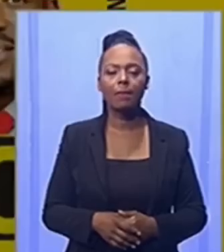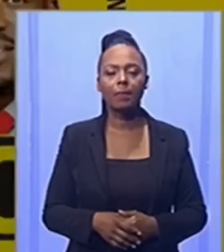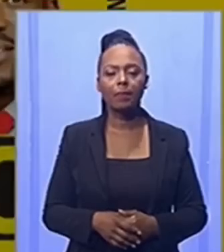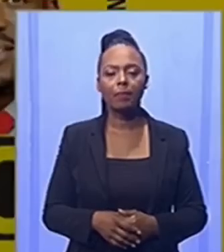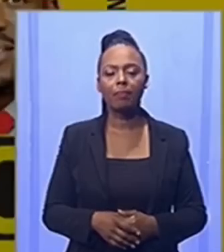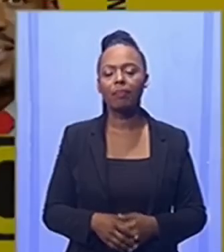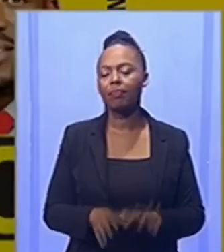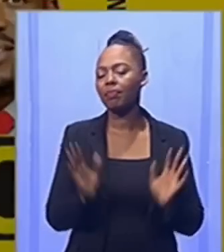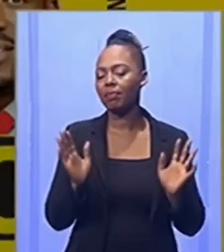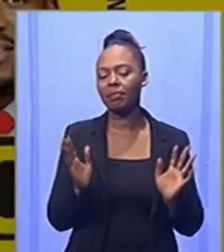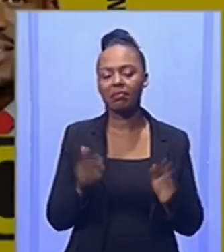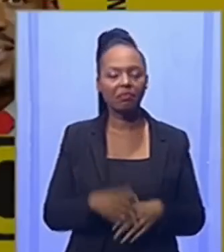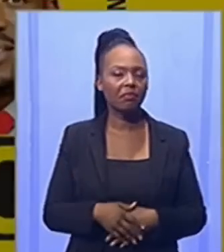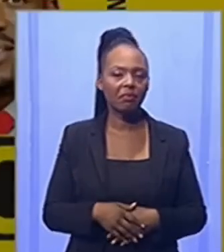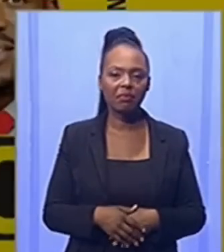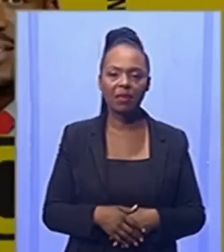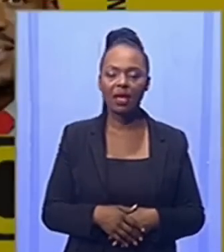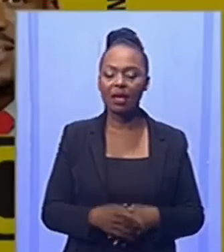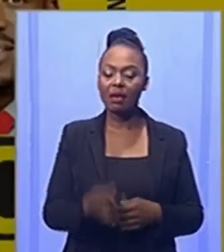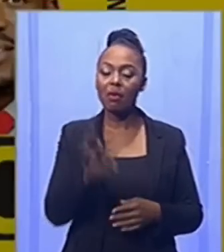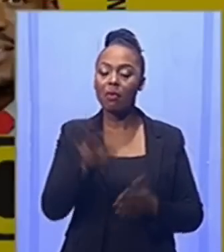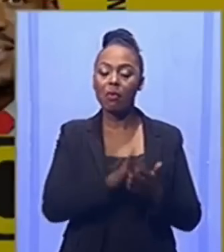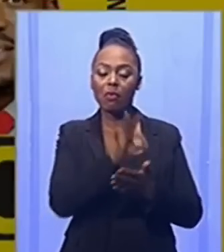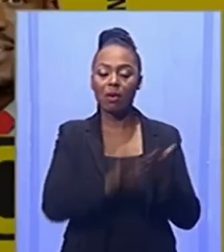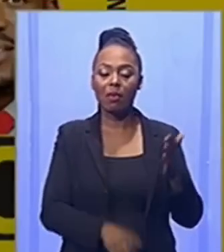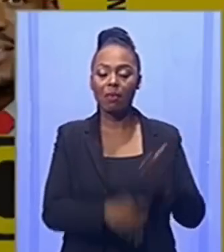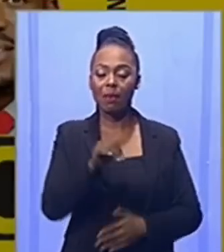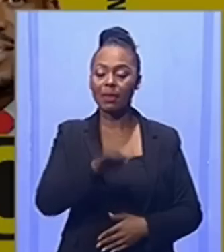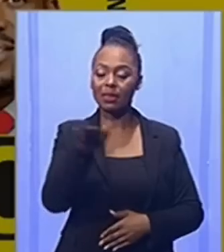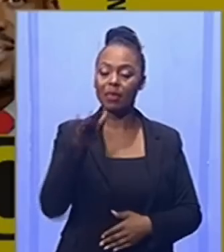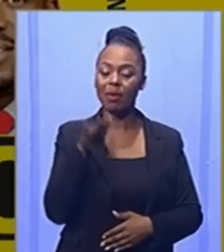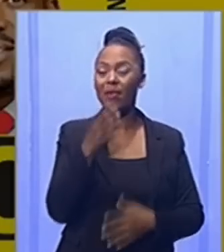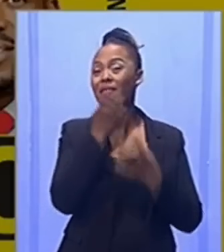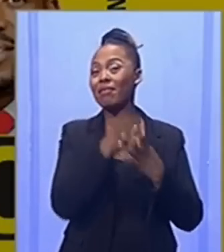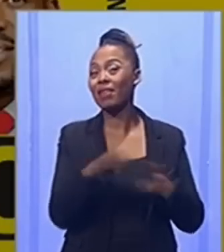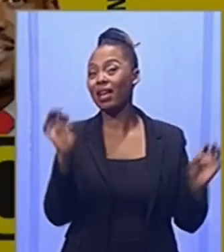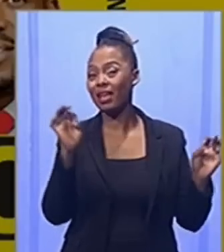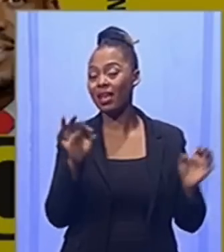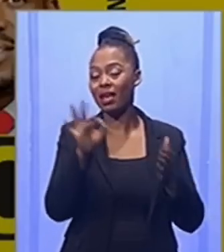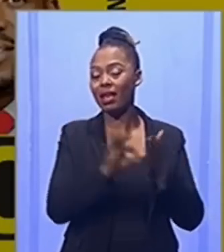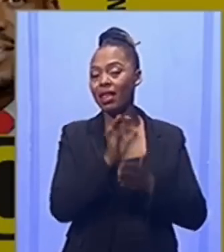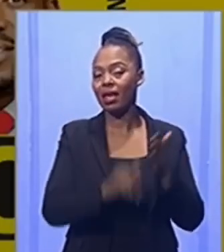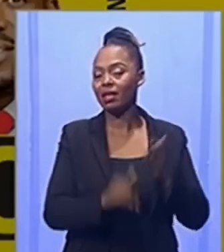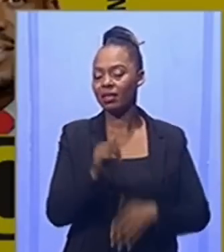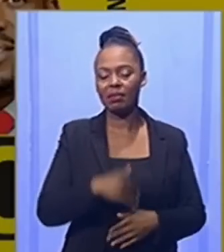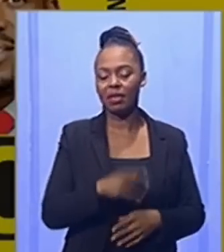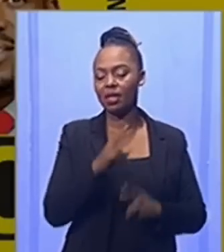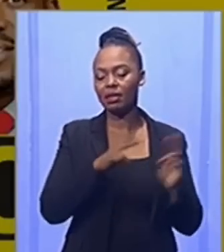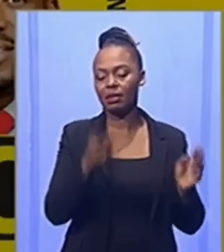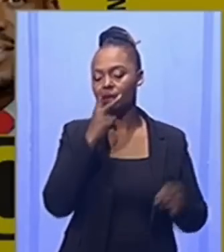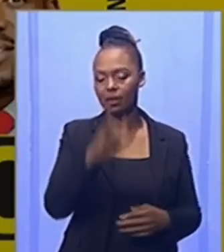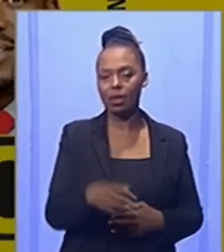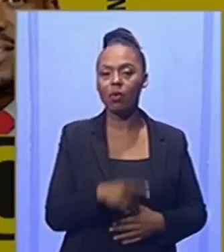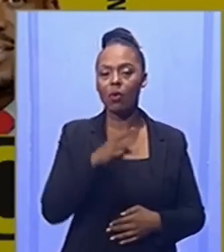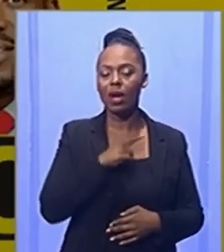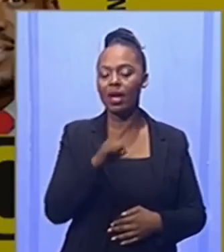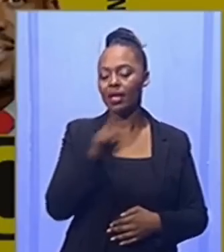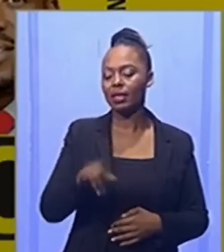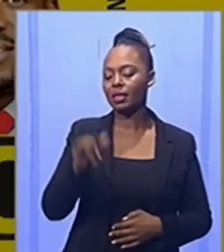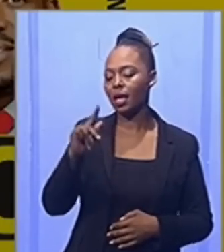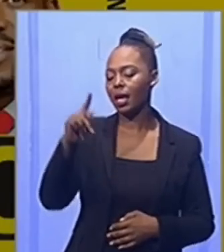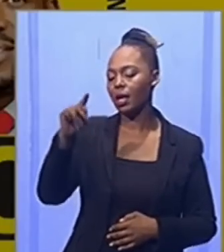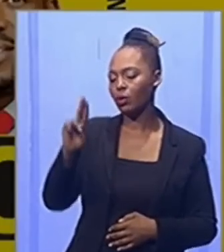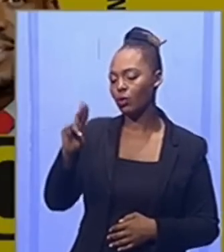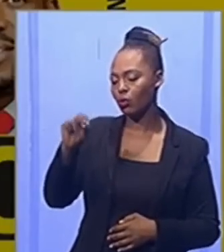Why ga ke bone fa tlhopho tsa ko Zimbabwe ka Laboraro e tla nna tse di gollosegileng gonne le go la tsone PF le santse di itirele modingwana ka nageng